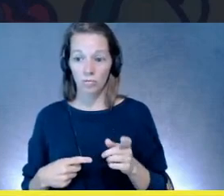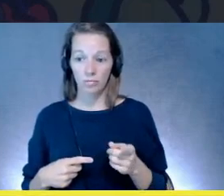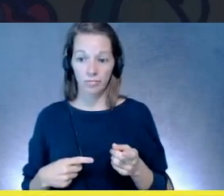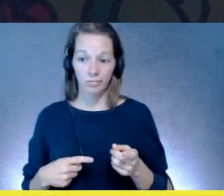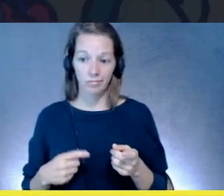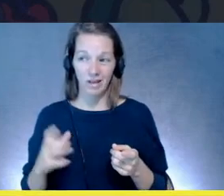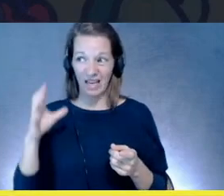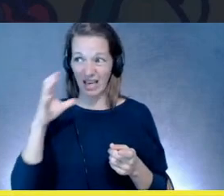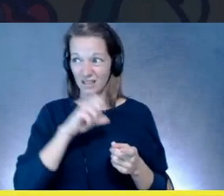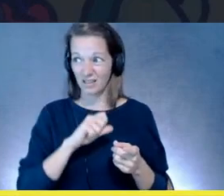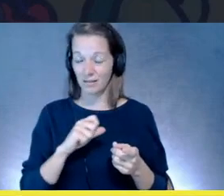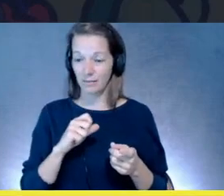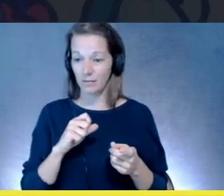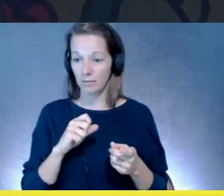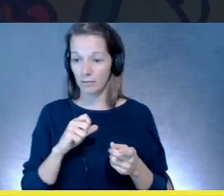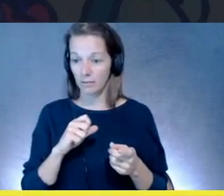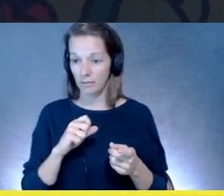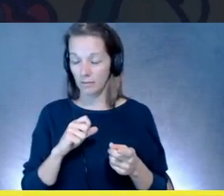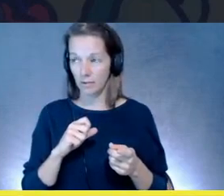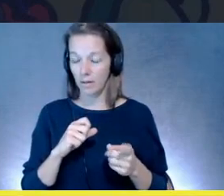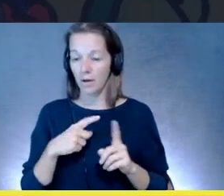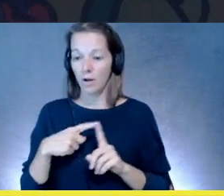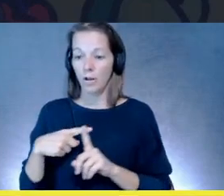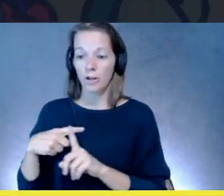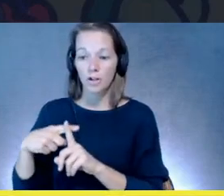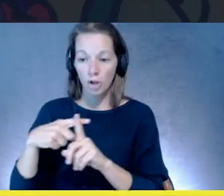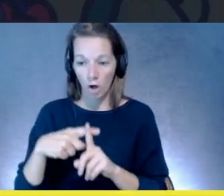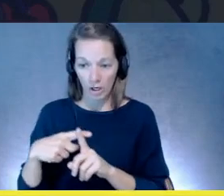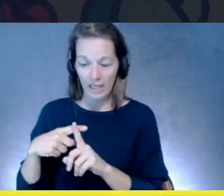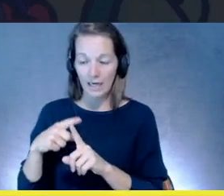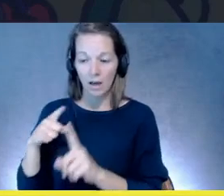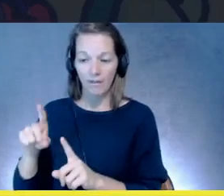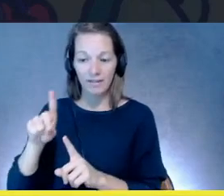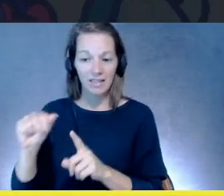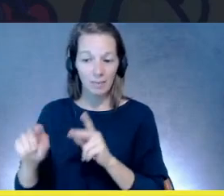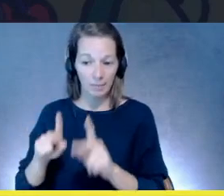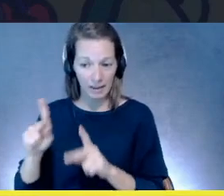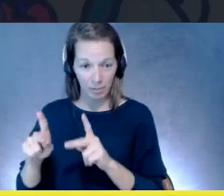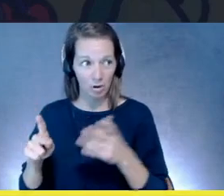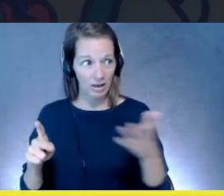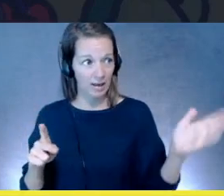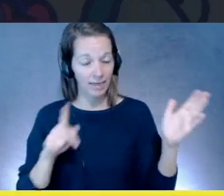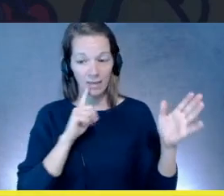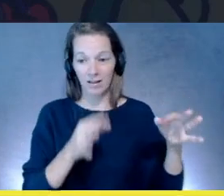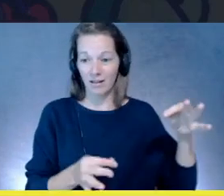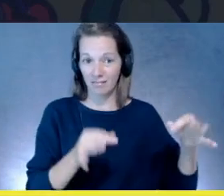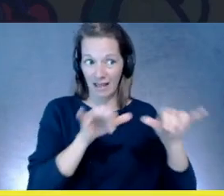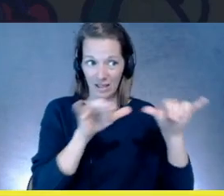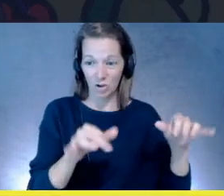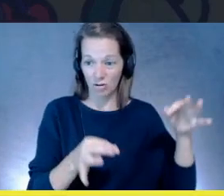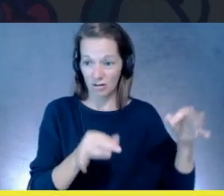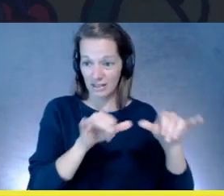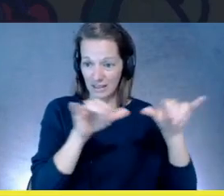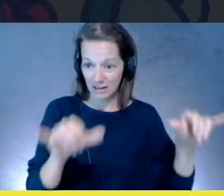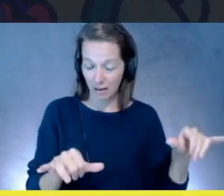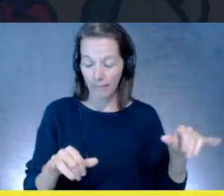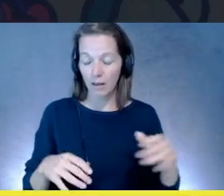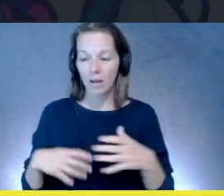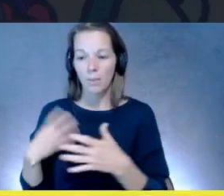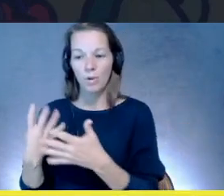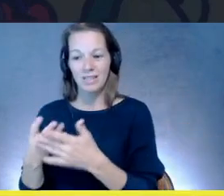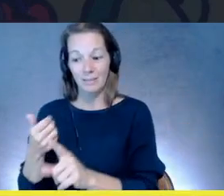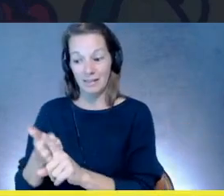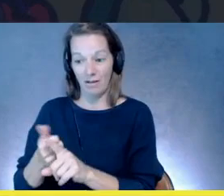the targeting of disabled people by criminal legal system, but also the disabling natures of prisons. So prisons themselves can